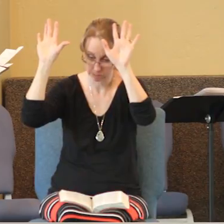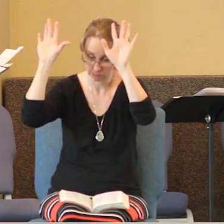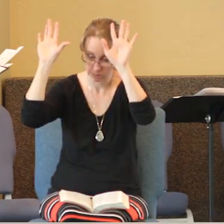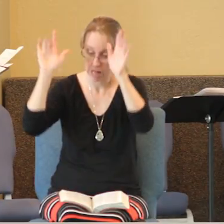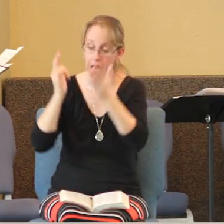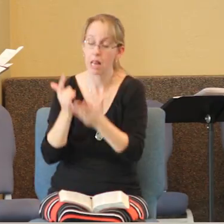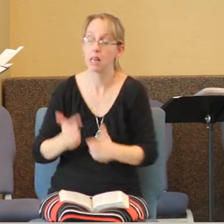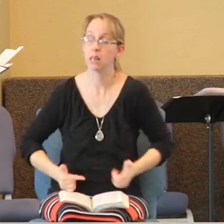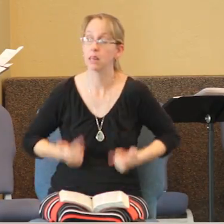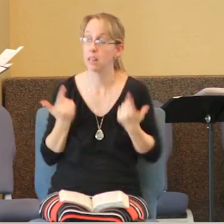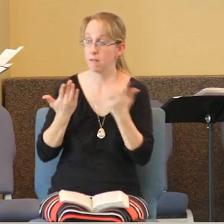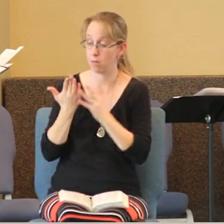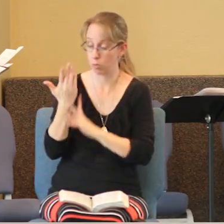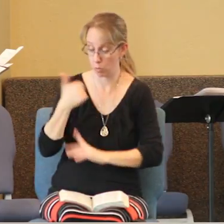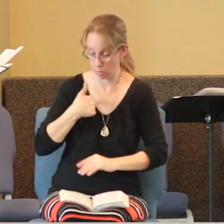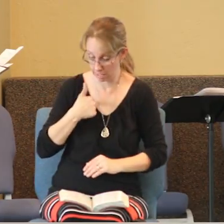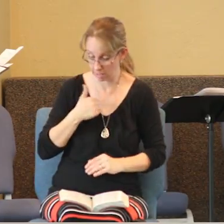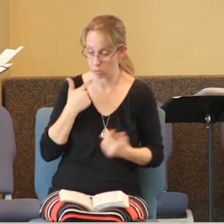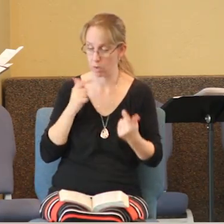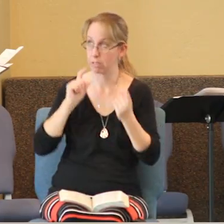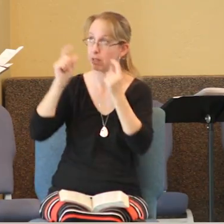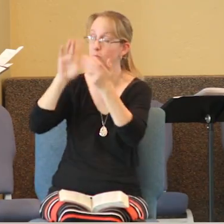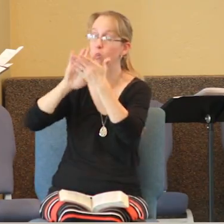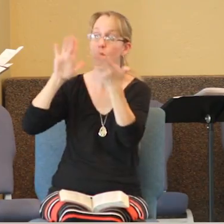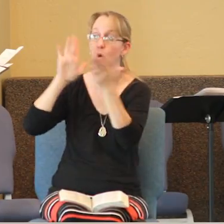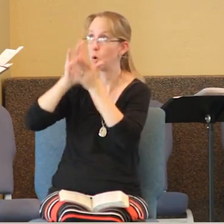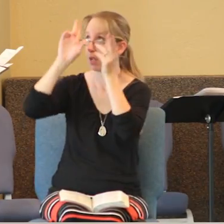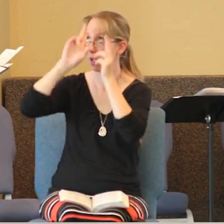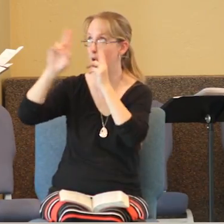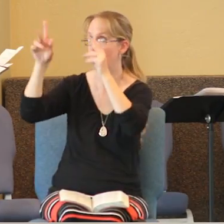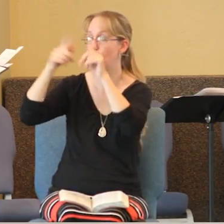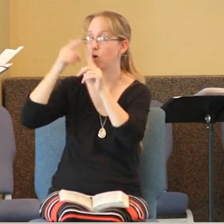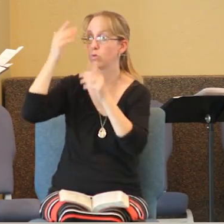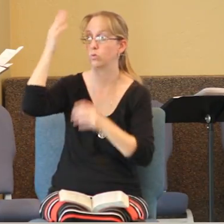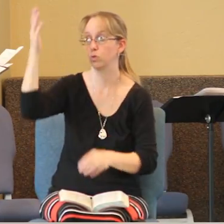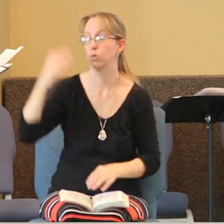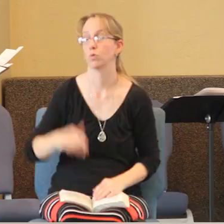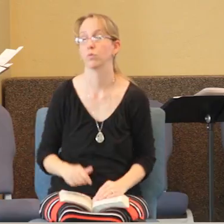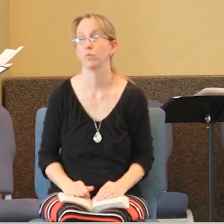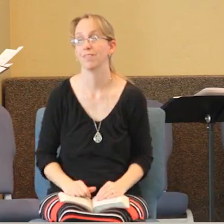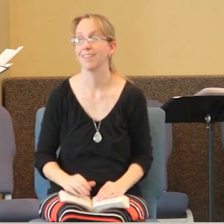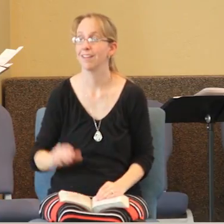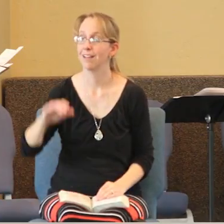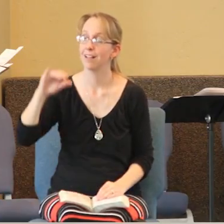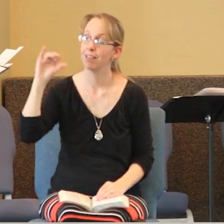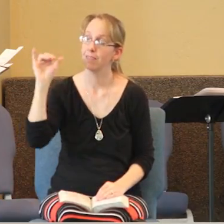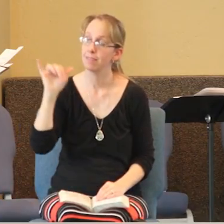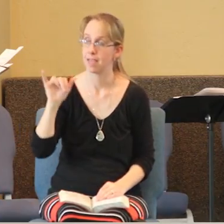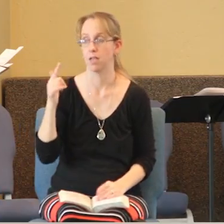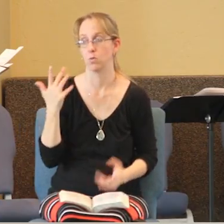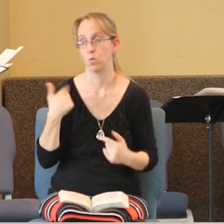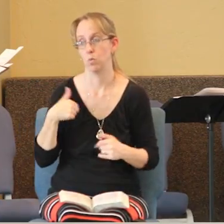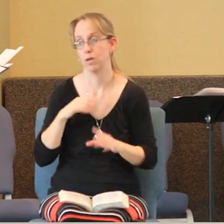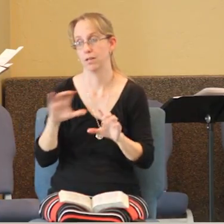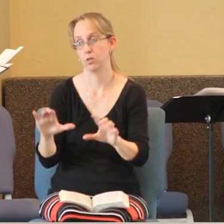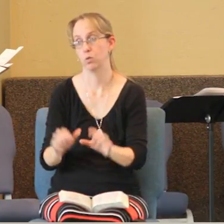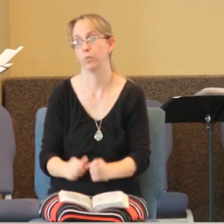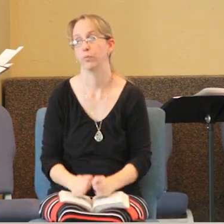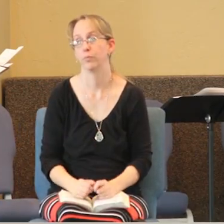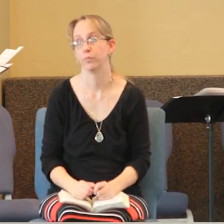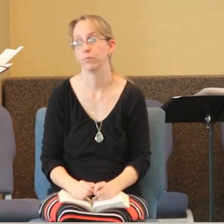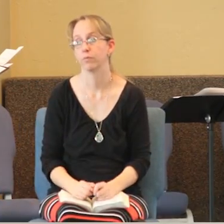I submit to your direction. I submit to your authority. Live your life through me so that I bring glory and honor to